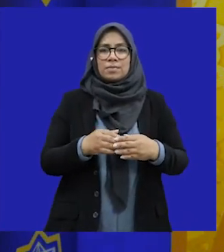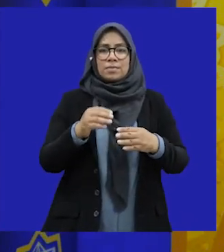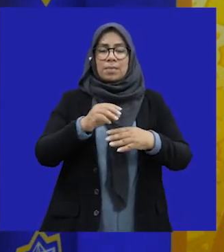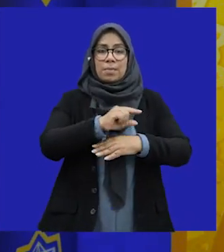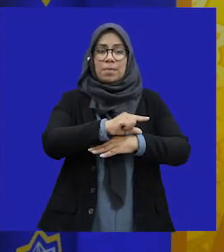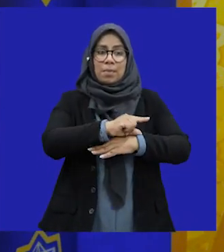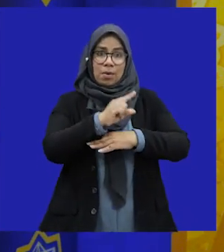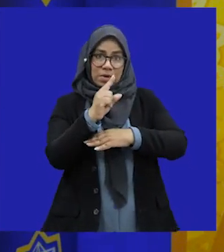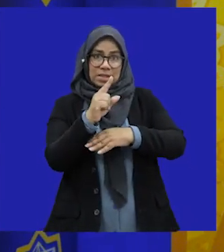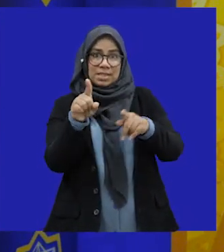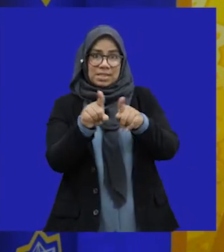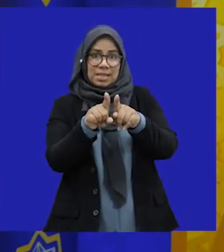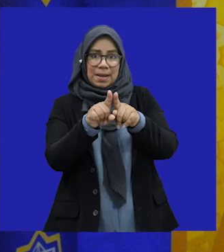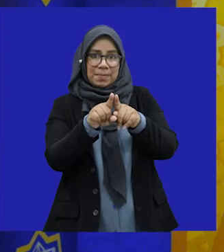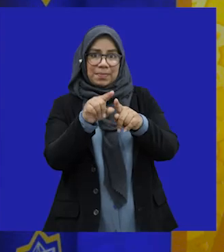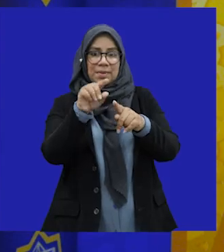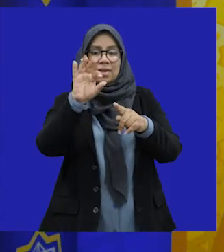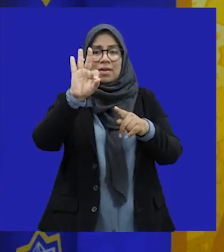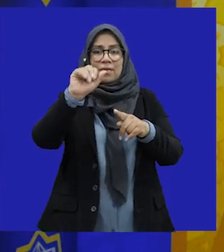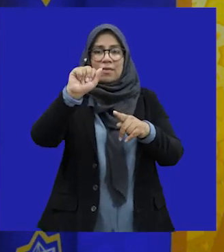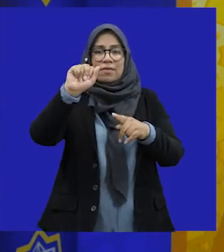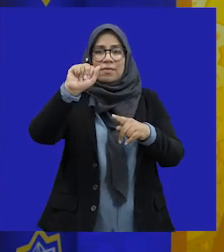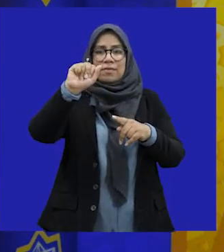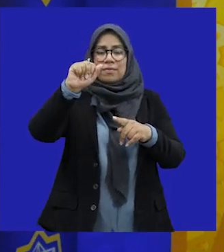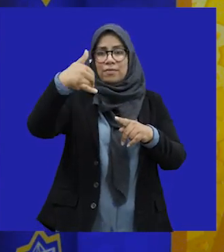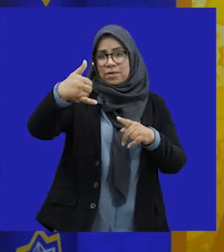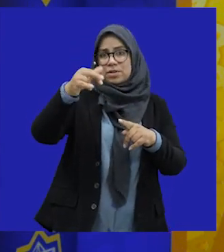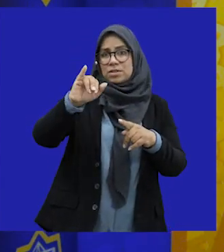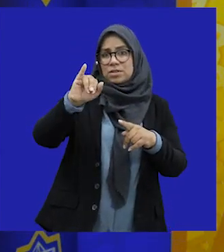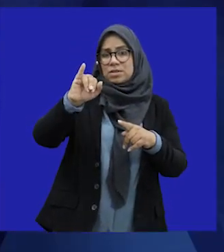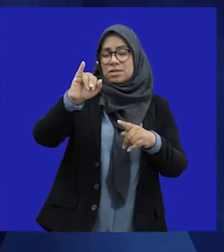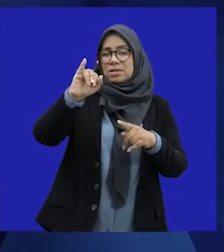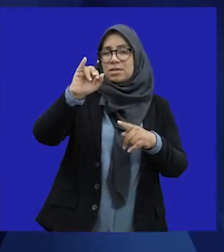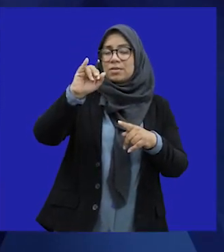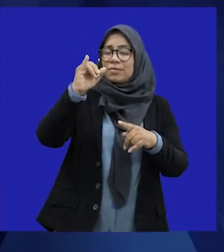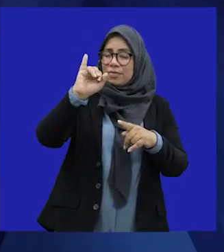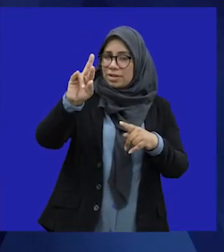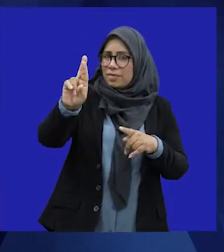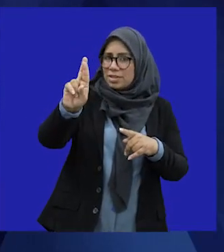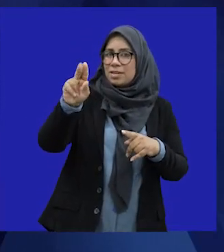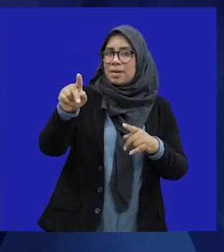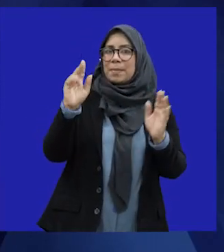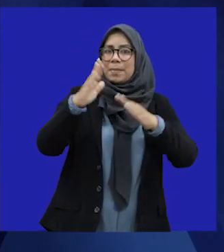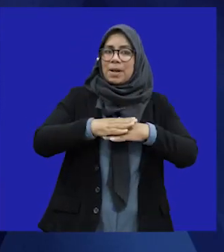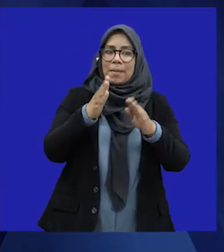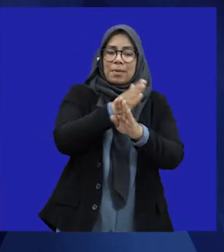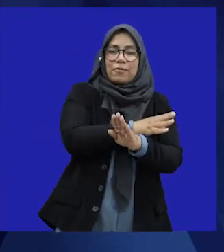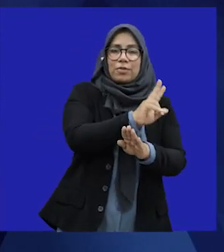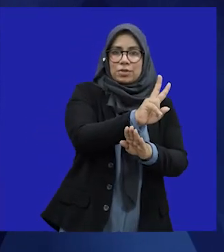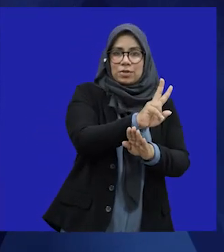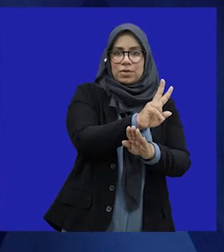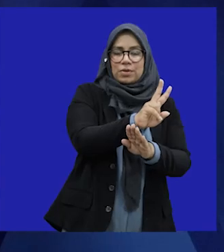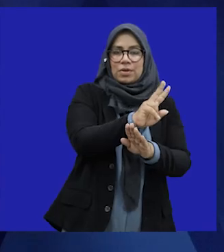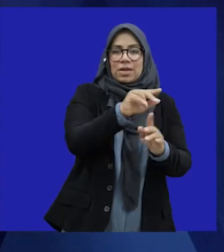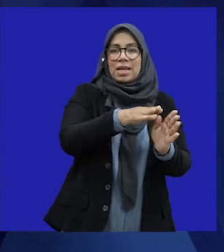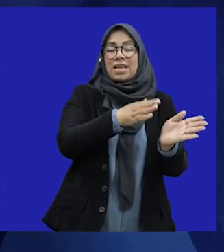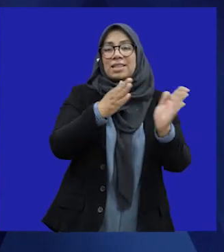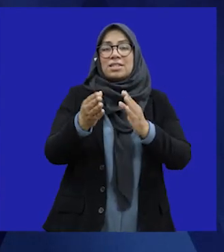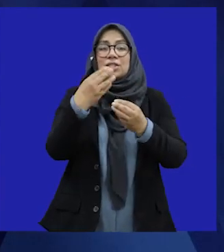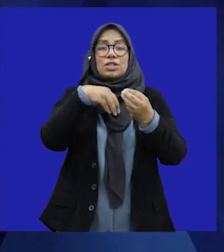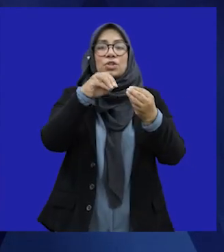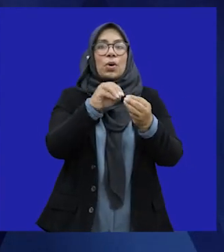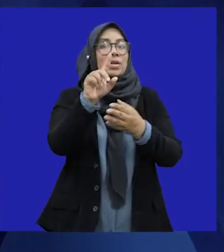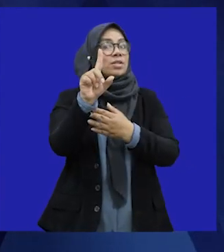these are 12 prayers. 12 rak'ats, meaning these are the